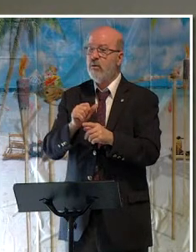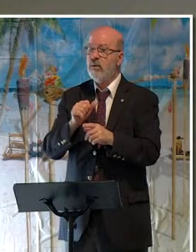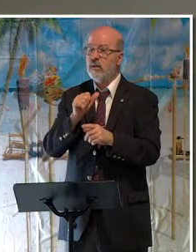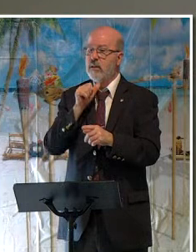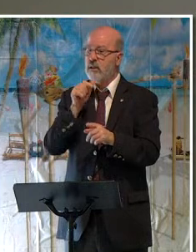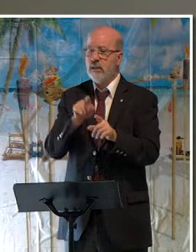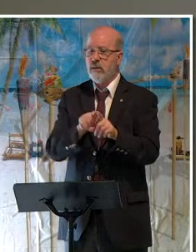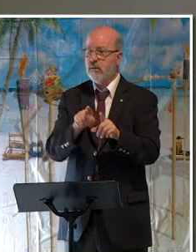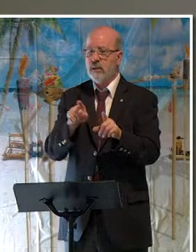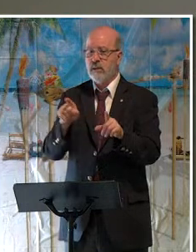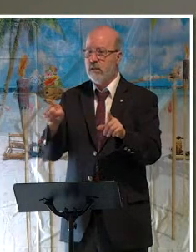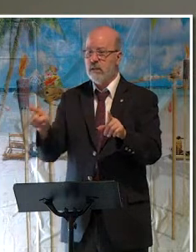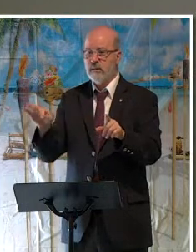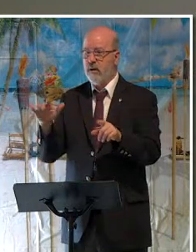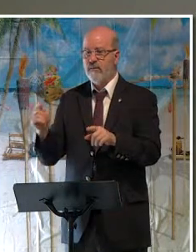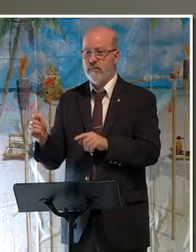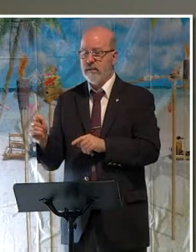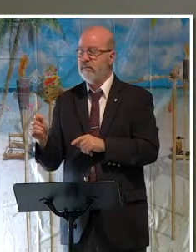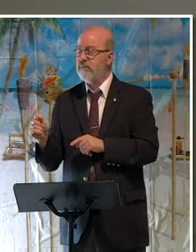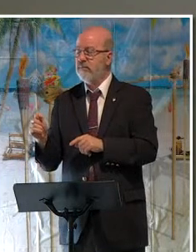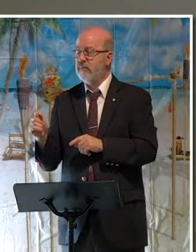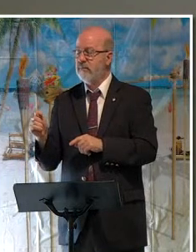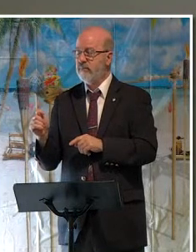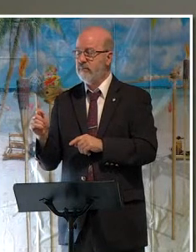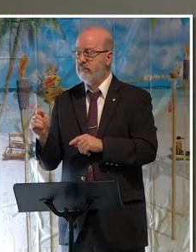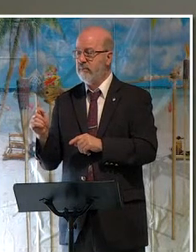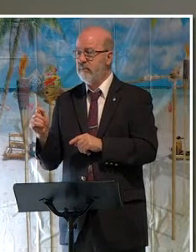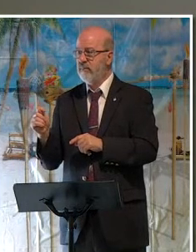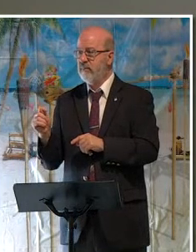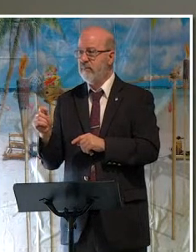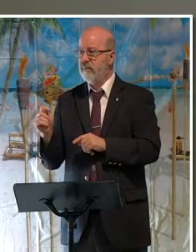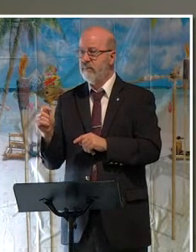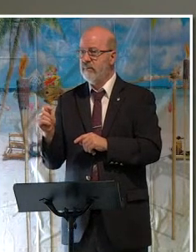old, he will not depart from it.